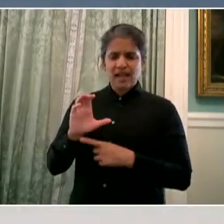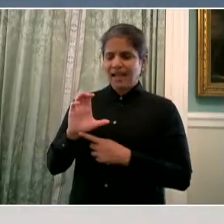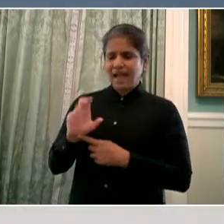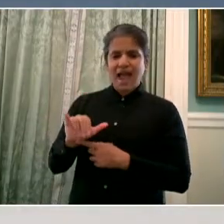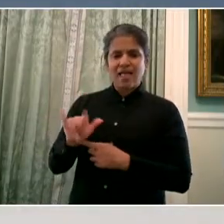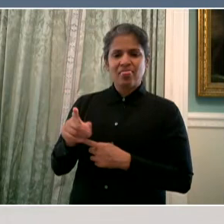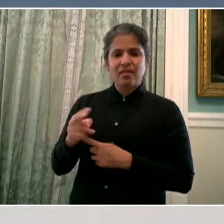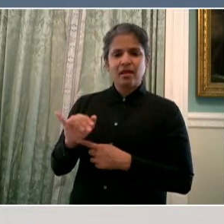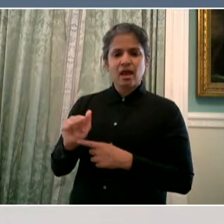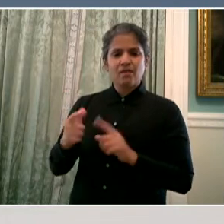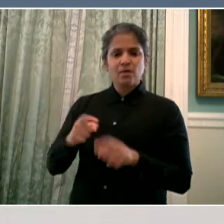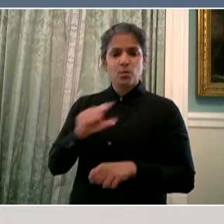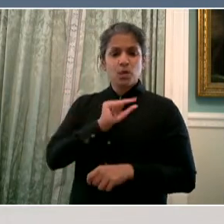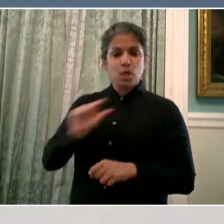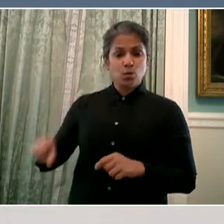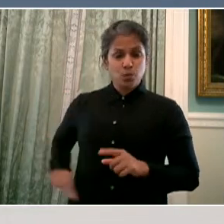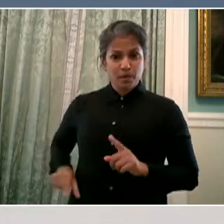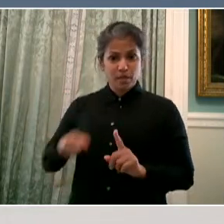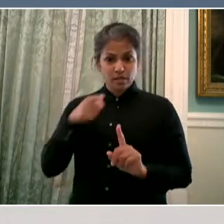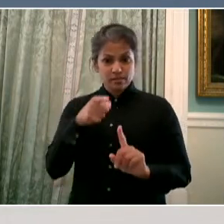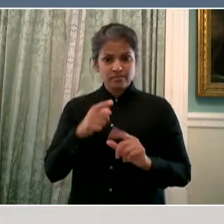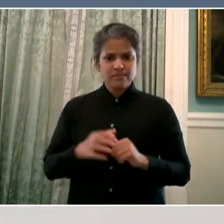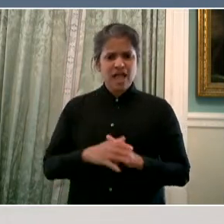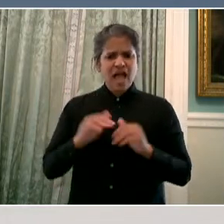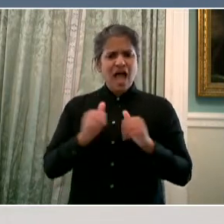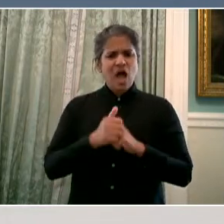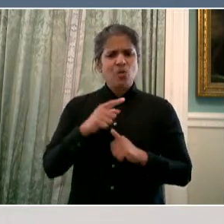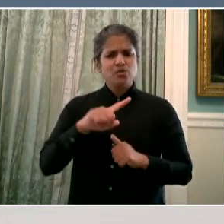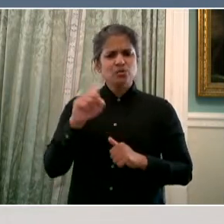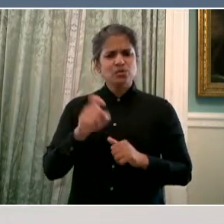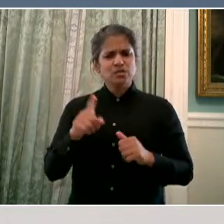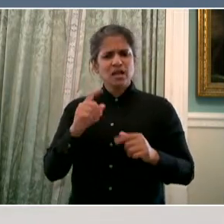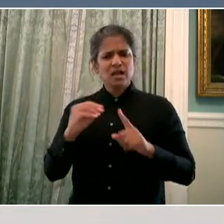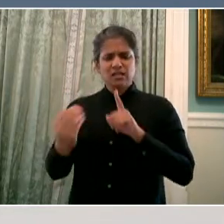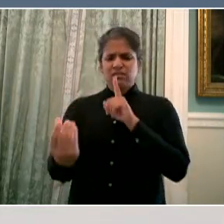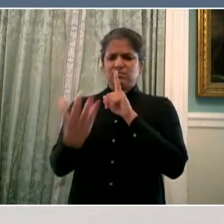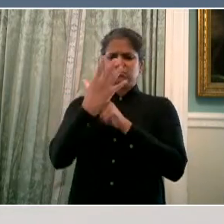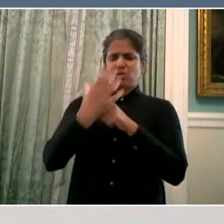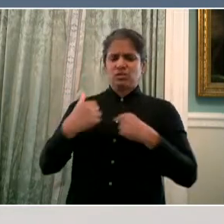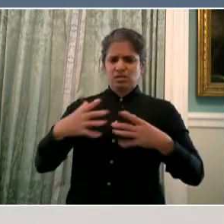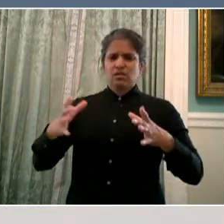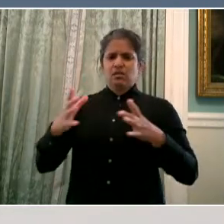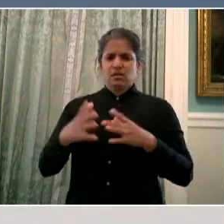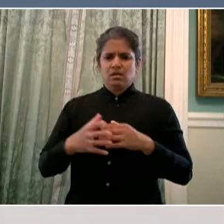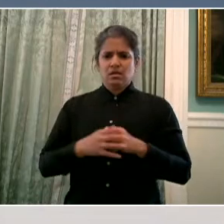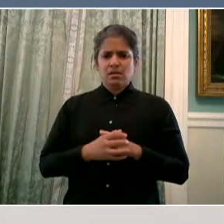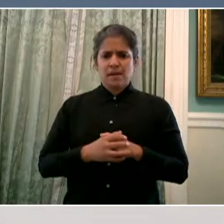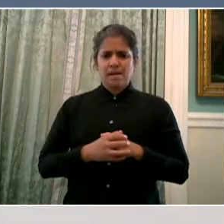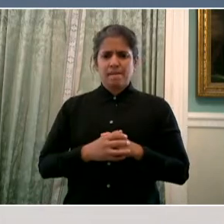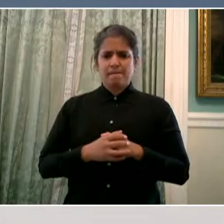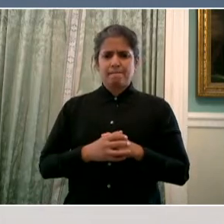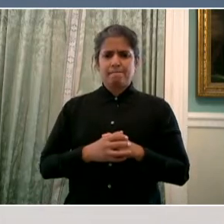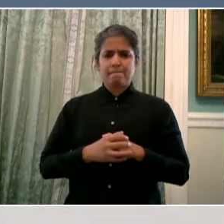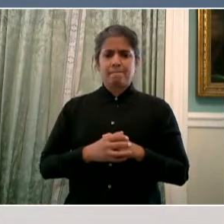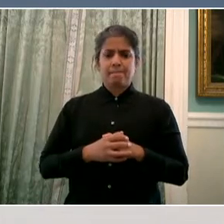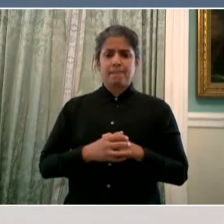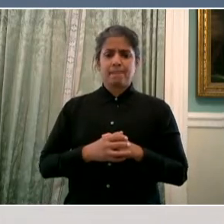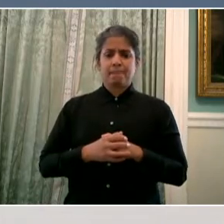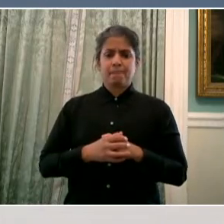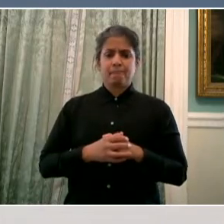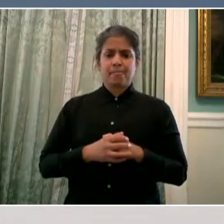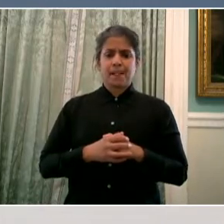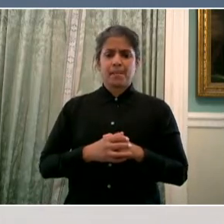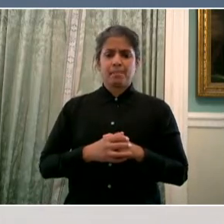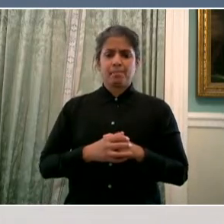be outside, wear a mask. Pay attention to the symptoms that your body might be feeling: